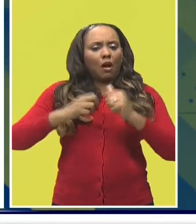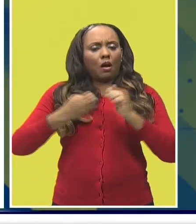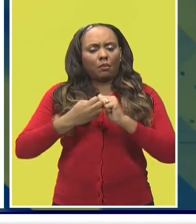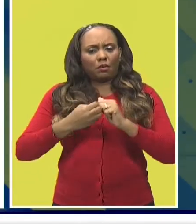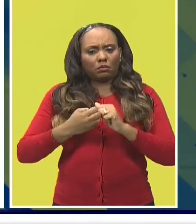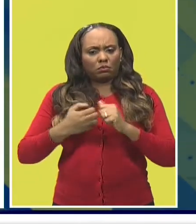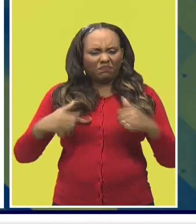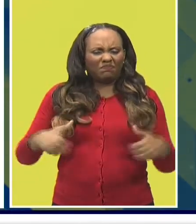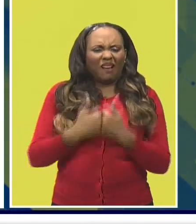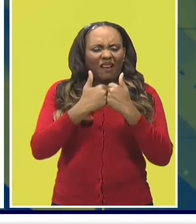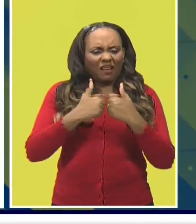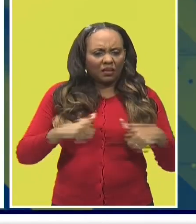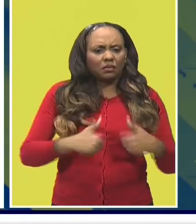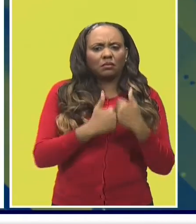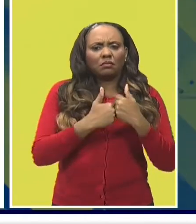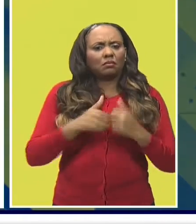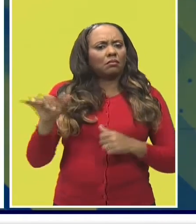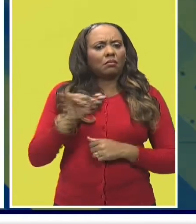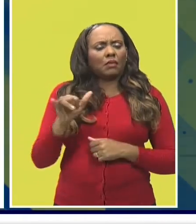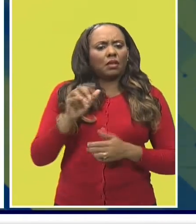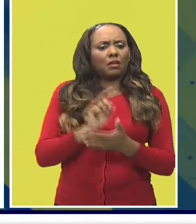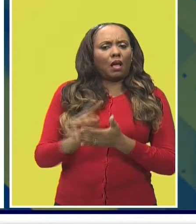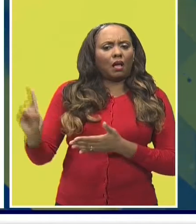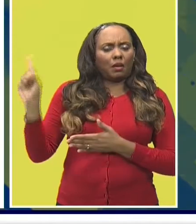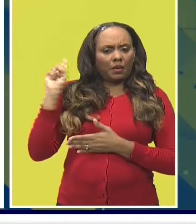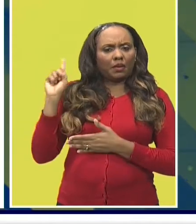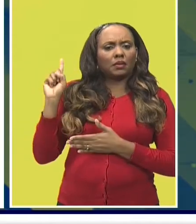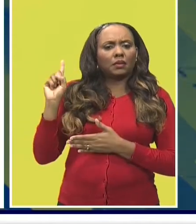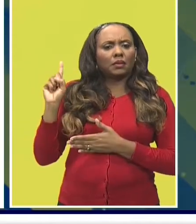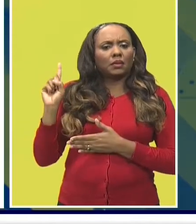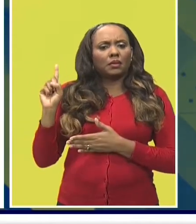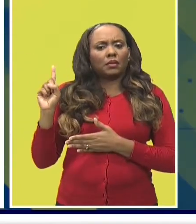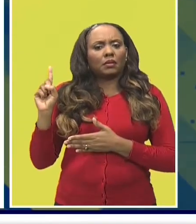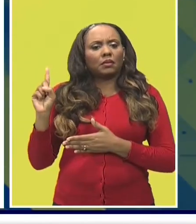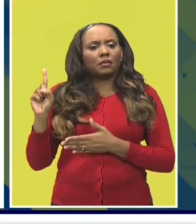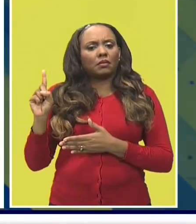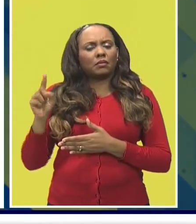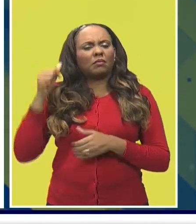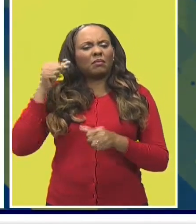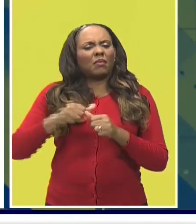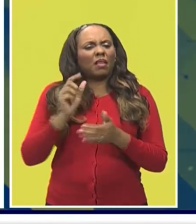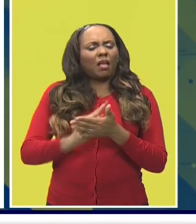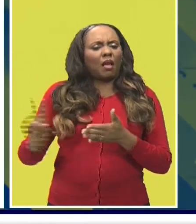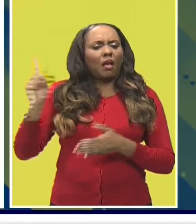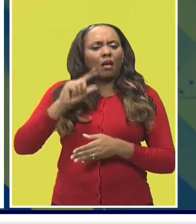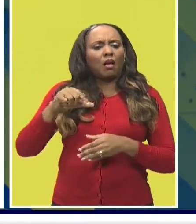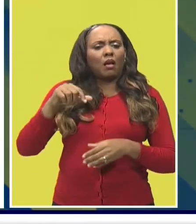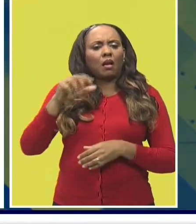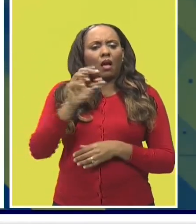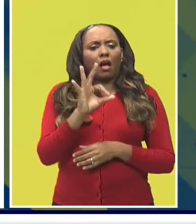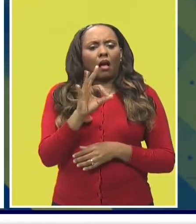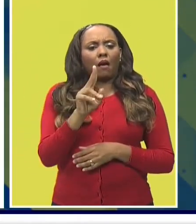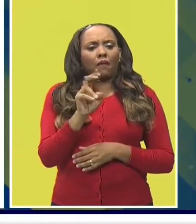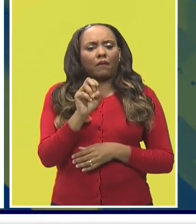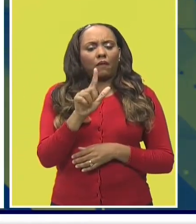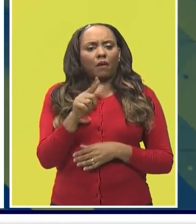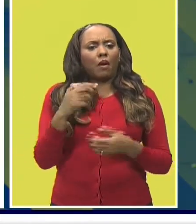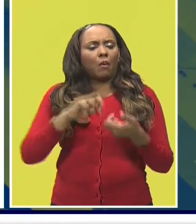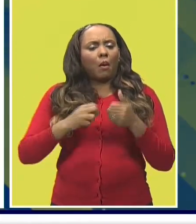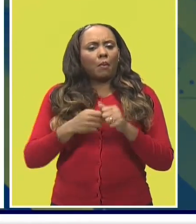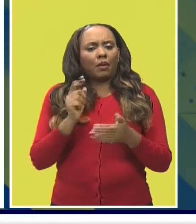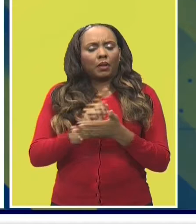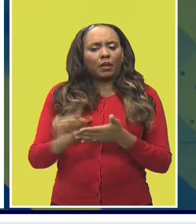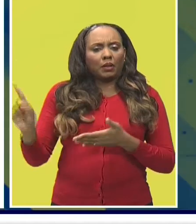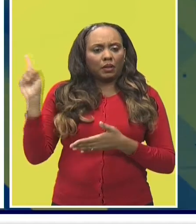we would have experienced or encountered last week. And we have fuel equipment issues on 2 of our largest generators, which